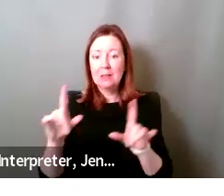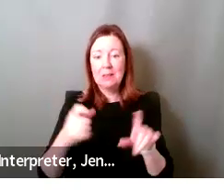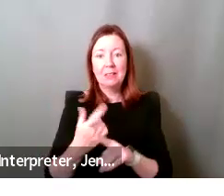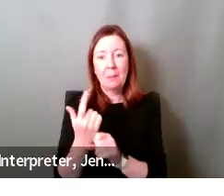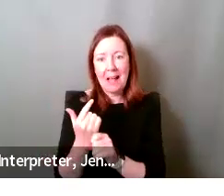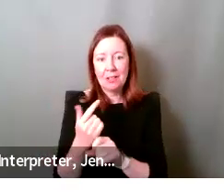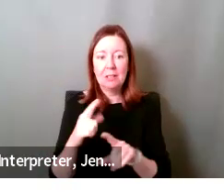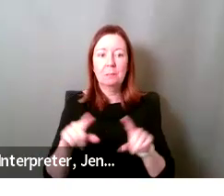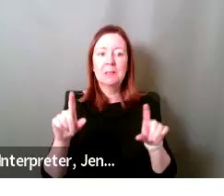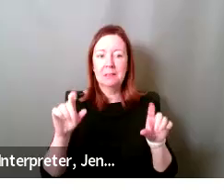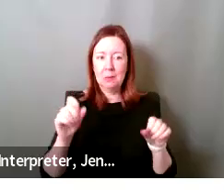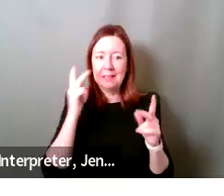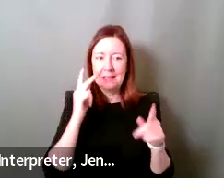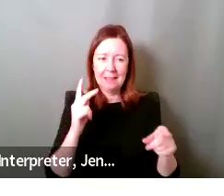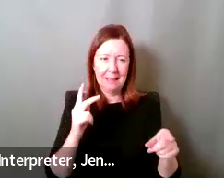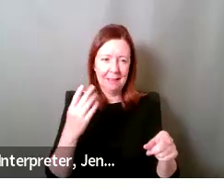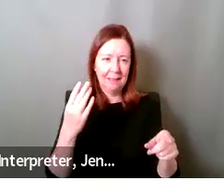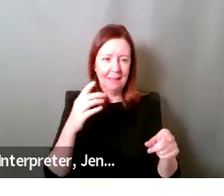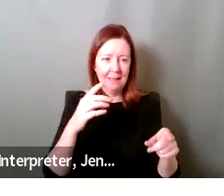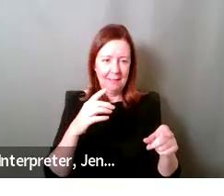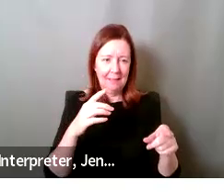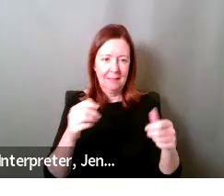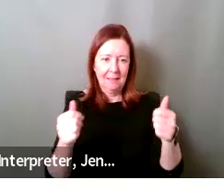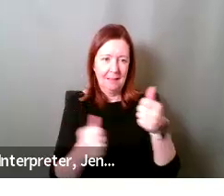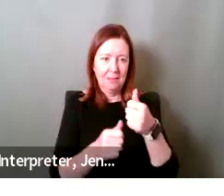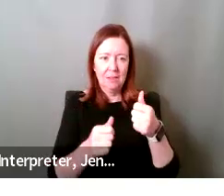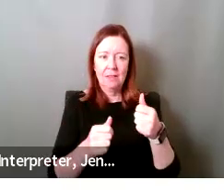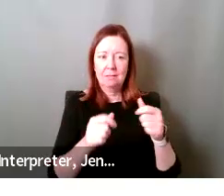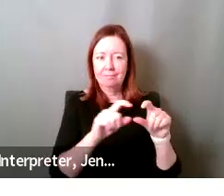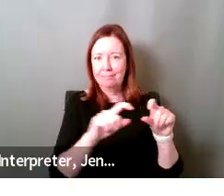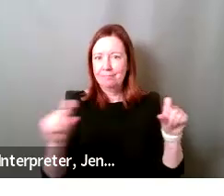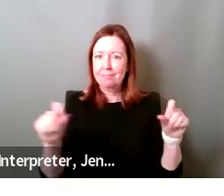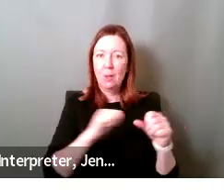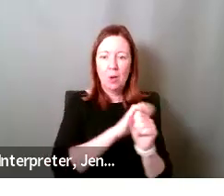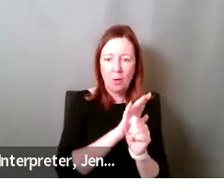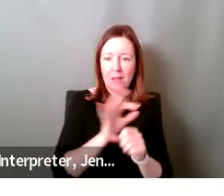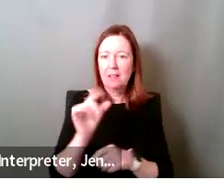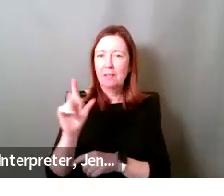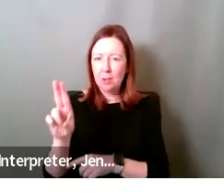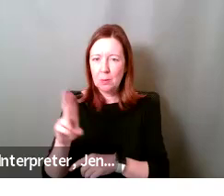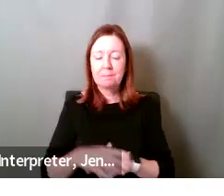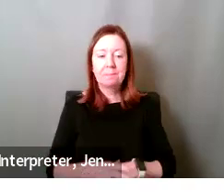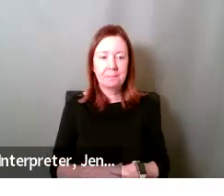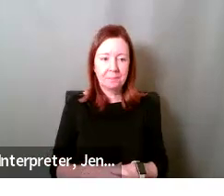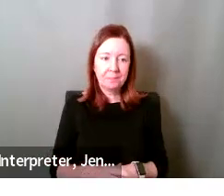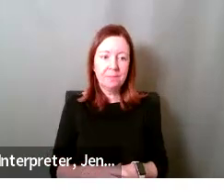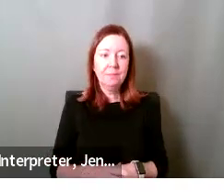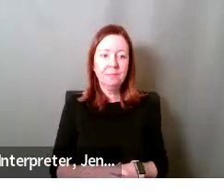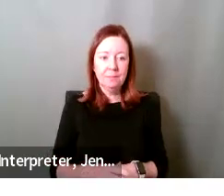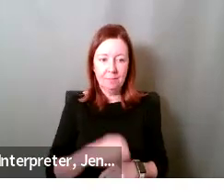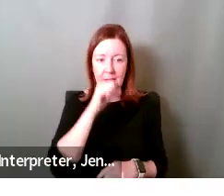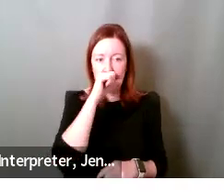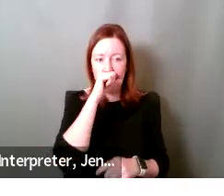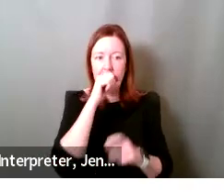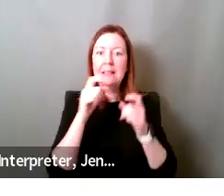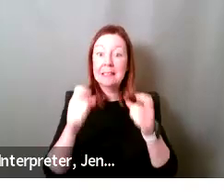year, but you can see the black font right there under FlowFlex tells you what it's testing for. And then they'll give